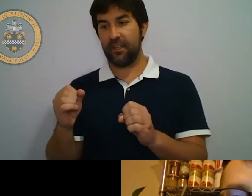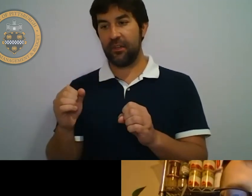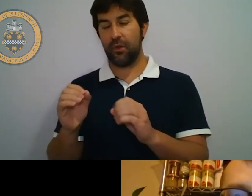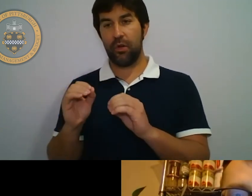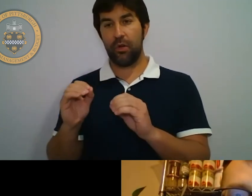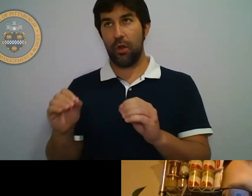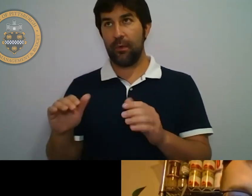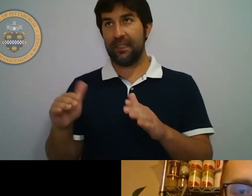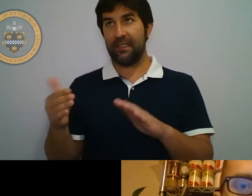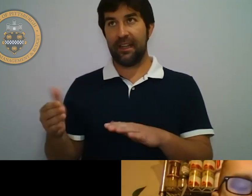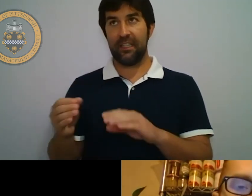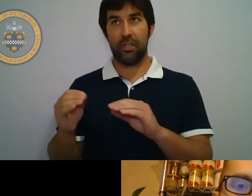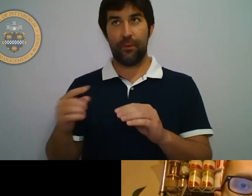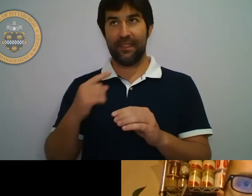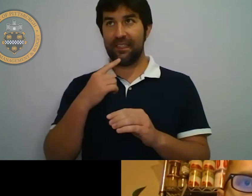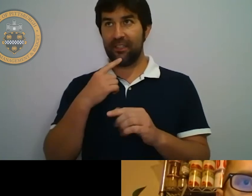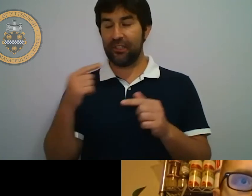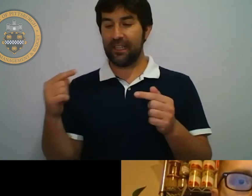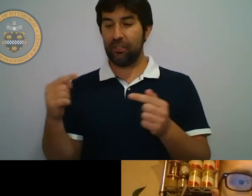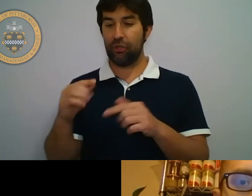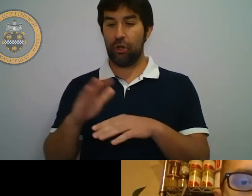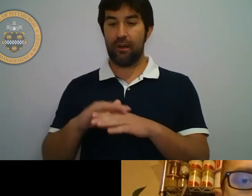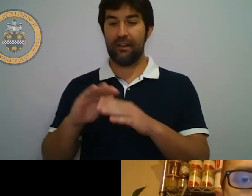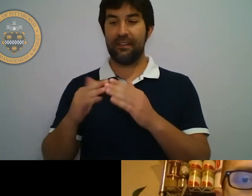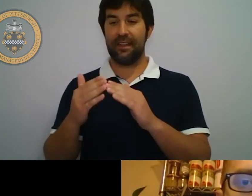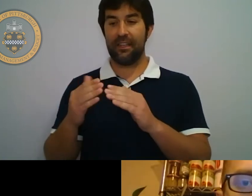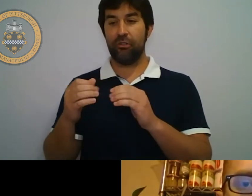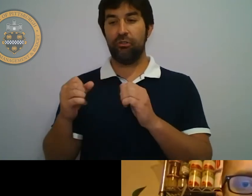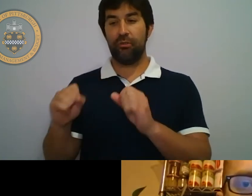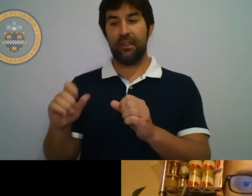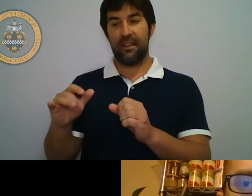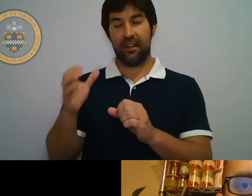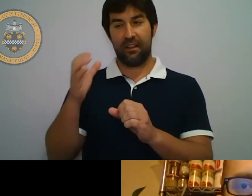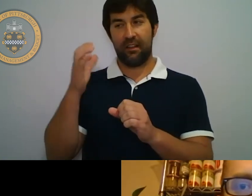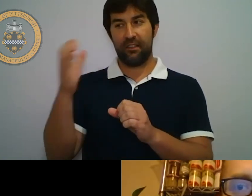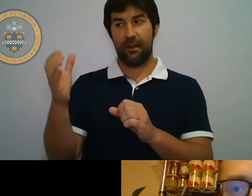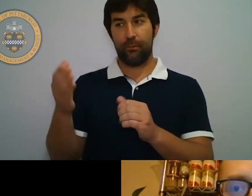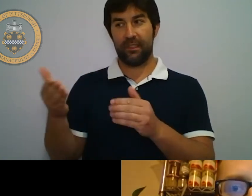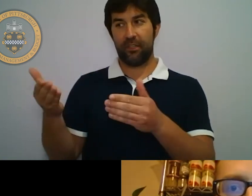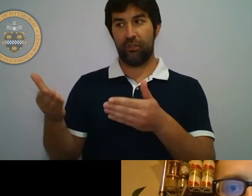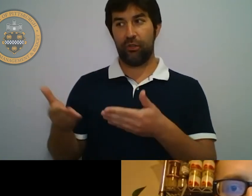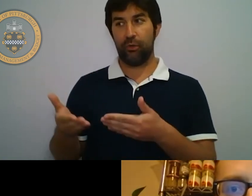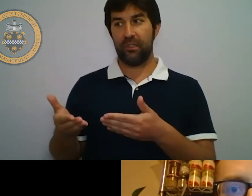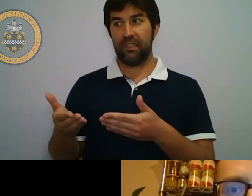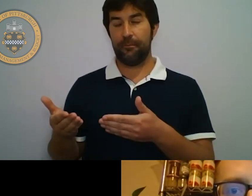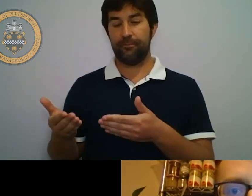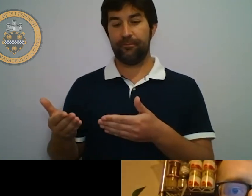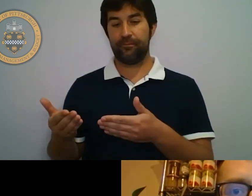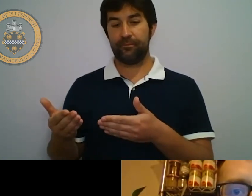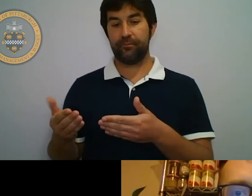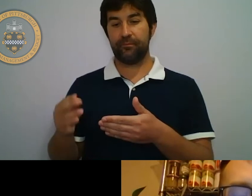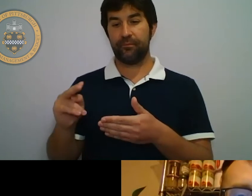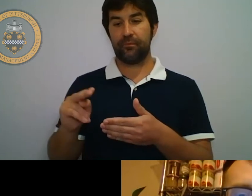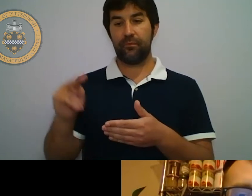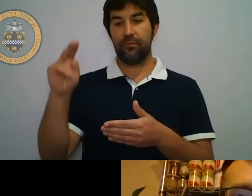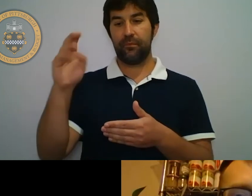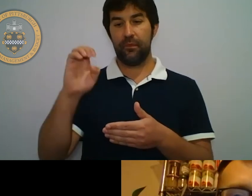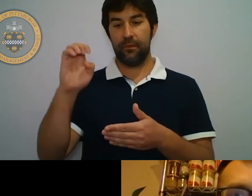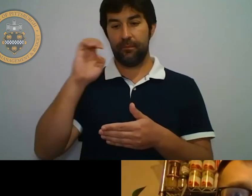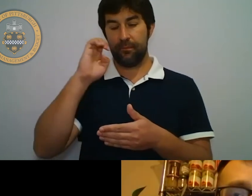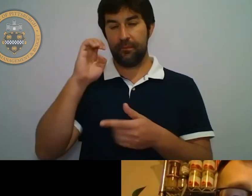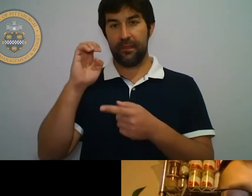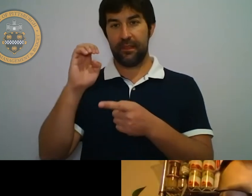Scrolling back up. How can we find out how much things cost so we can figure out what is and isn't able to qualify as a capital